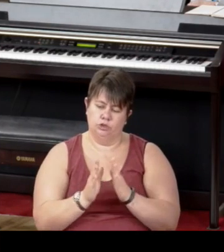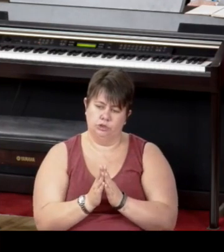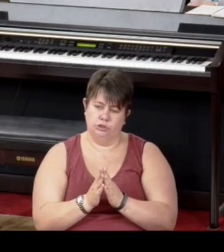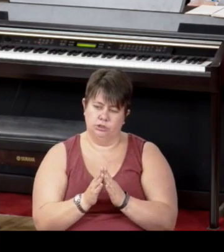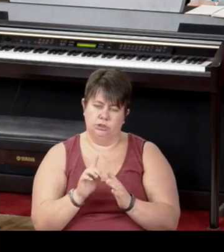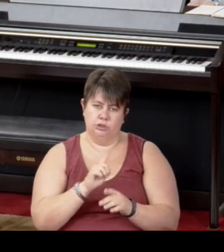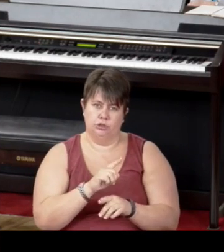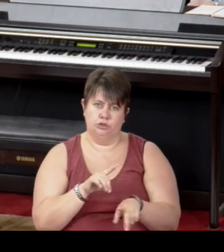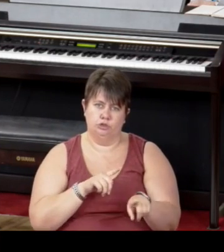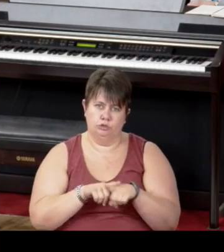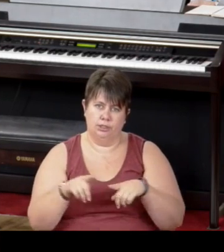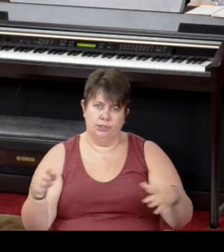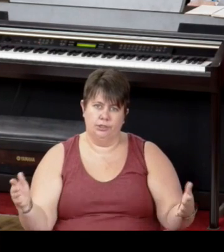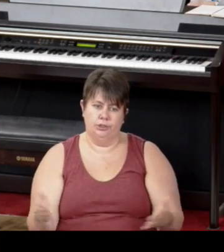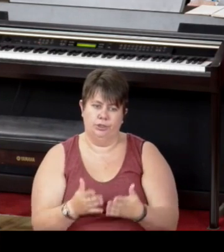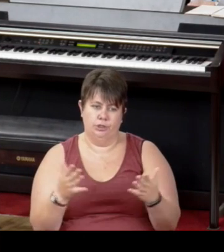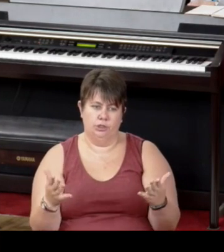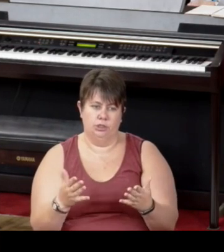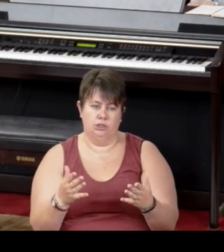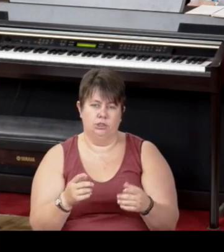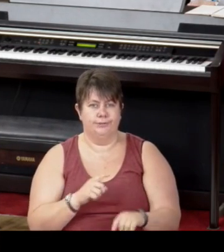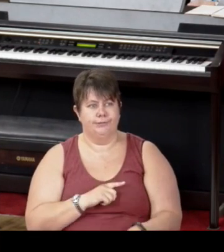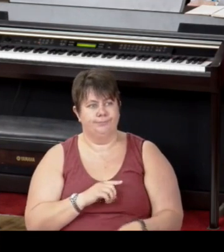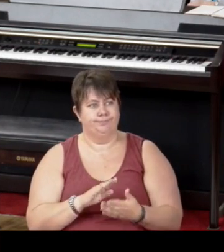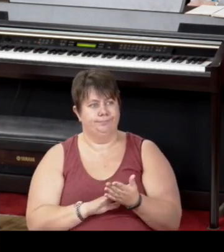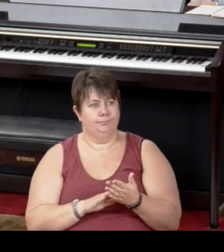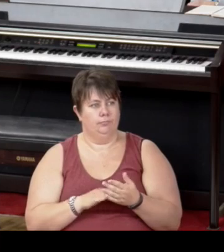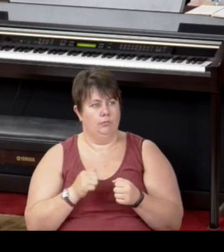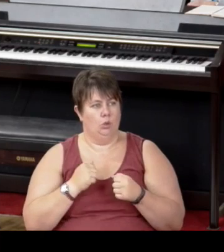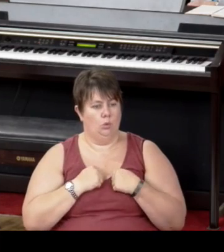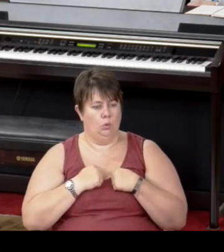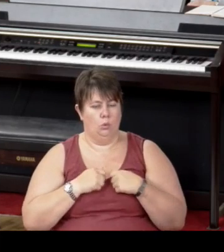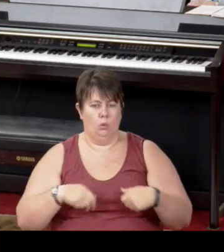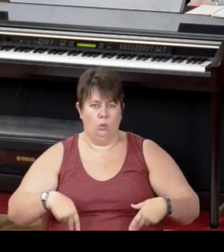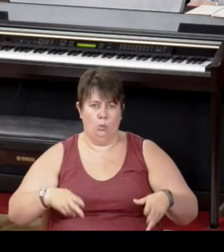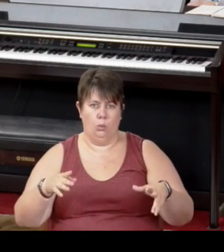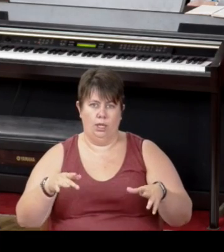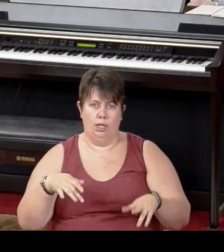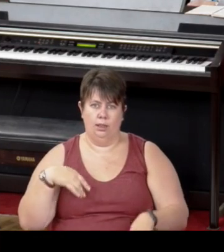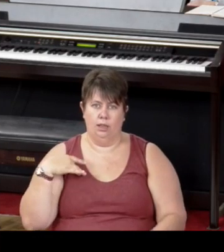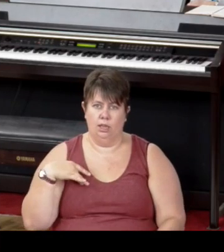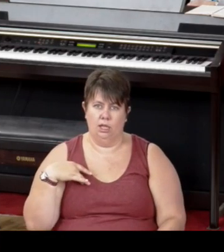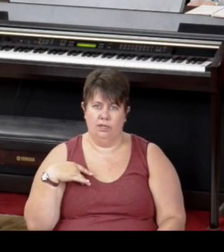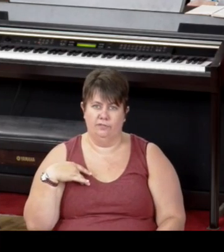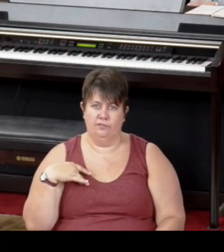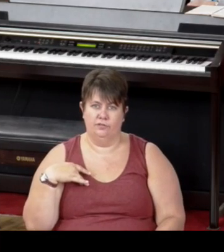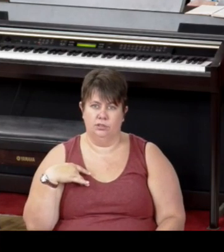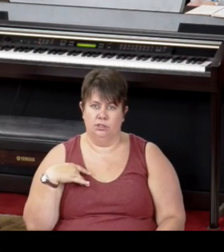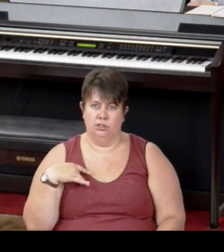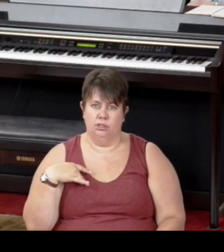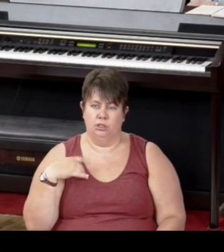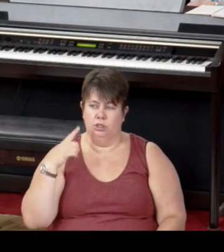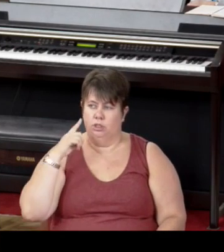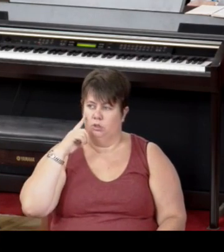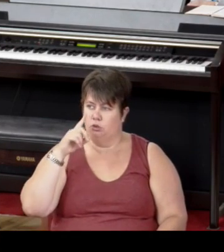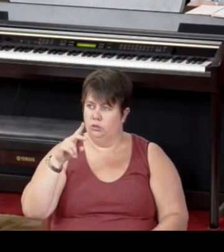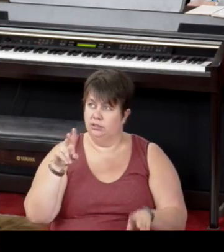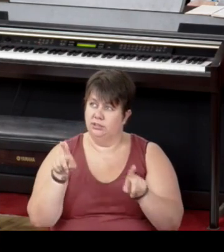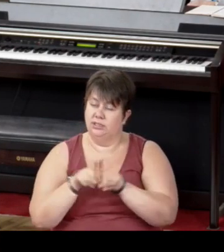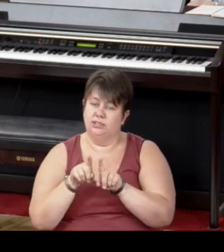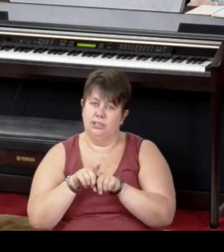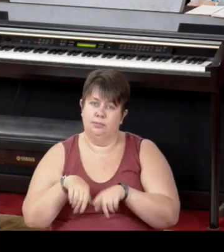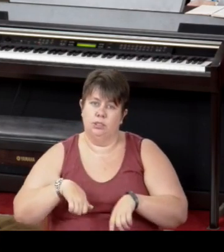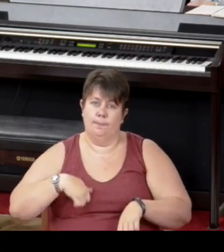faith, the way that we live as Christians, shines like the morning star against the darkness, the